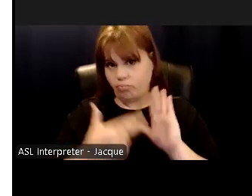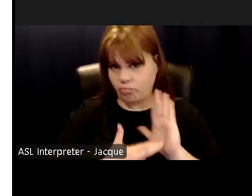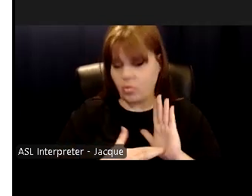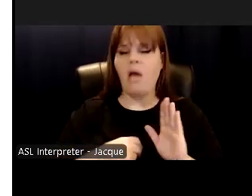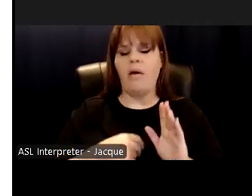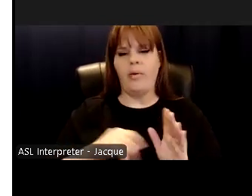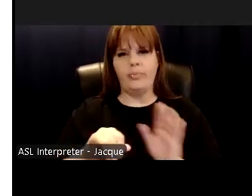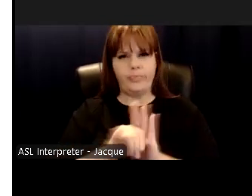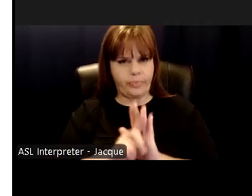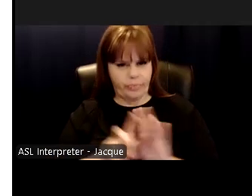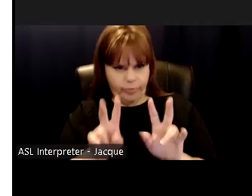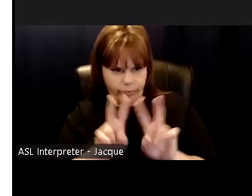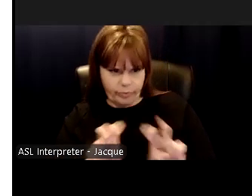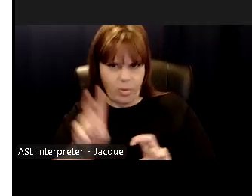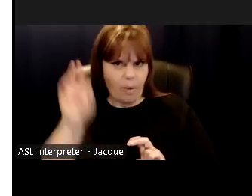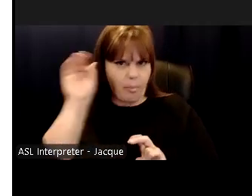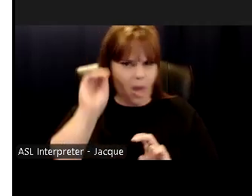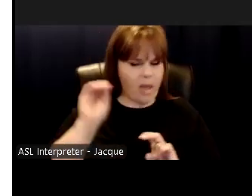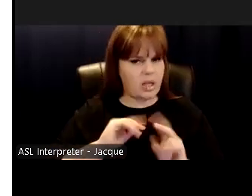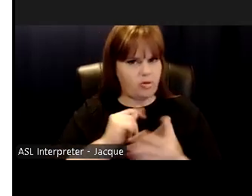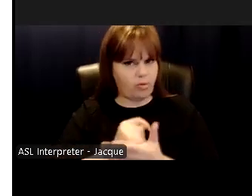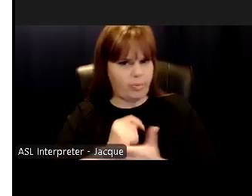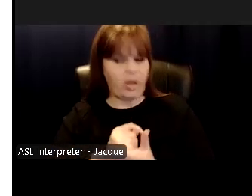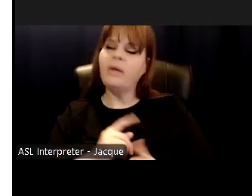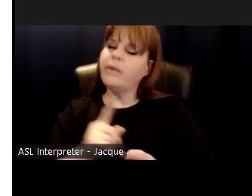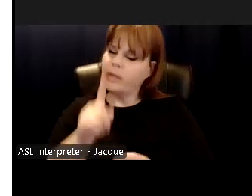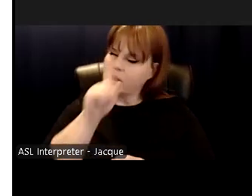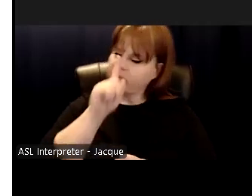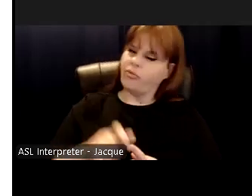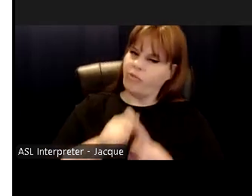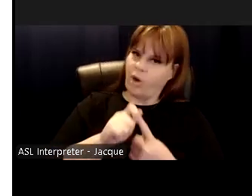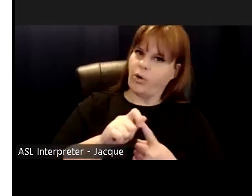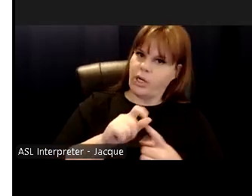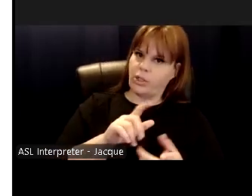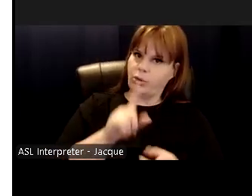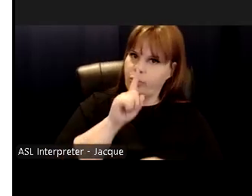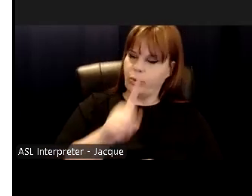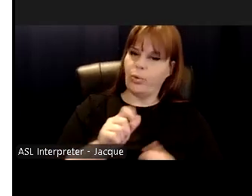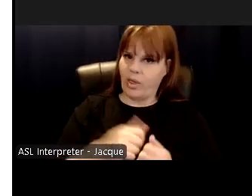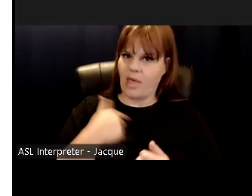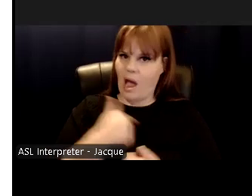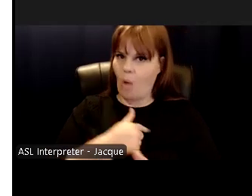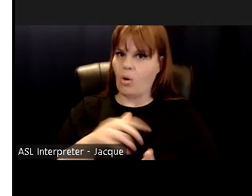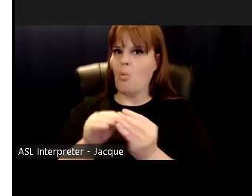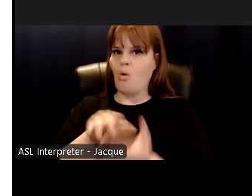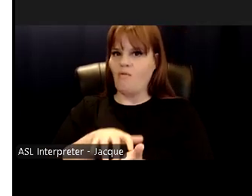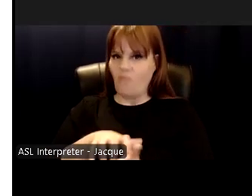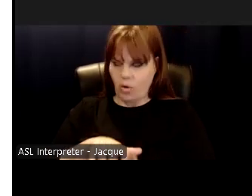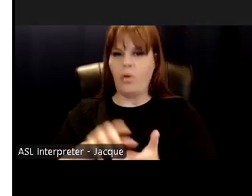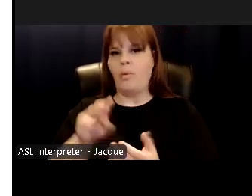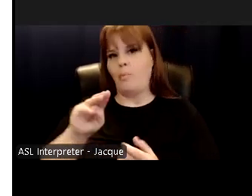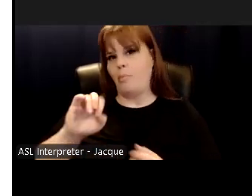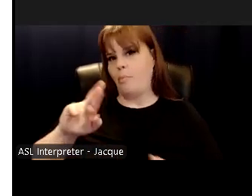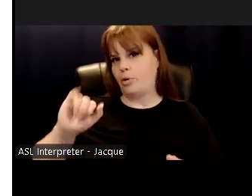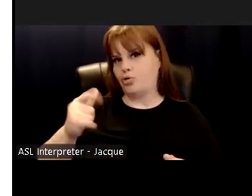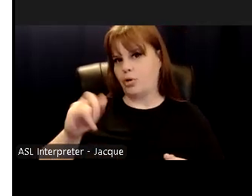is especially true in our marginalized and our vulnerable populations. And then we also need to create programs